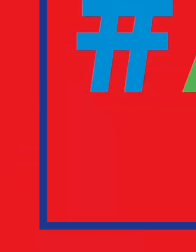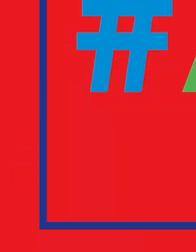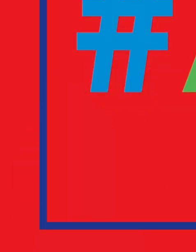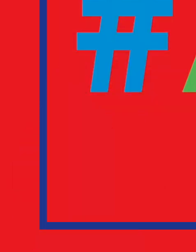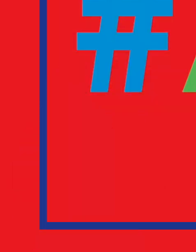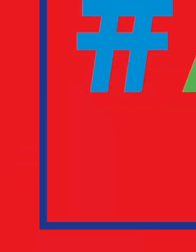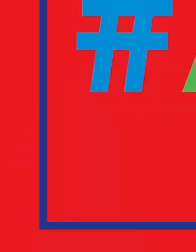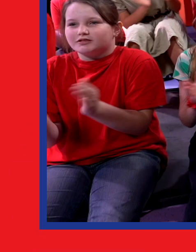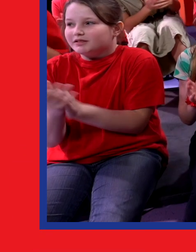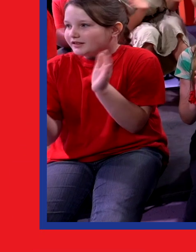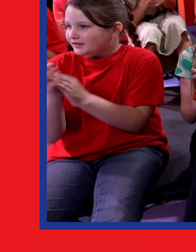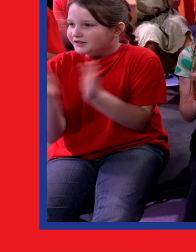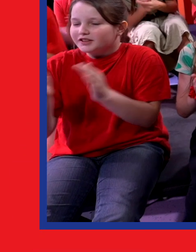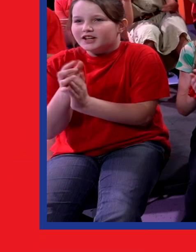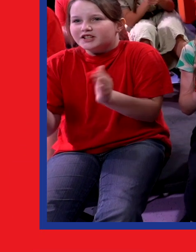ABCSL.